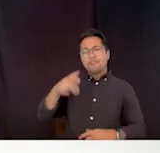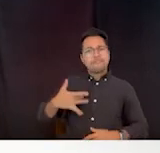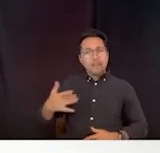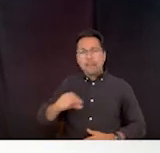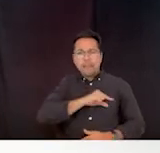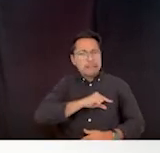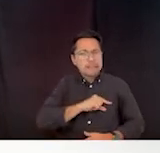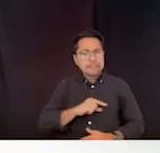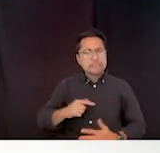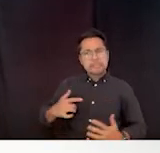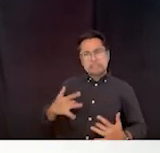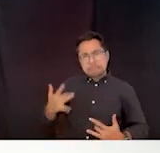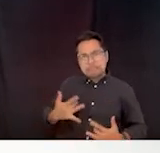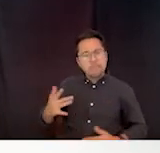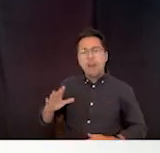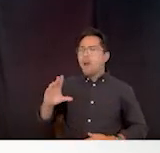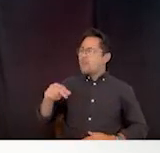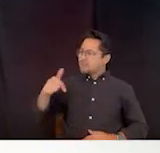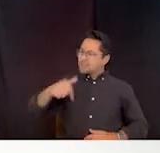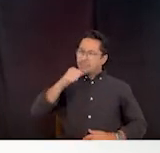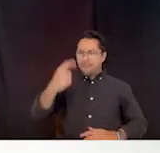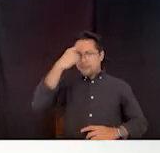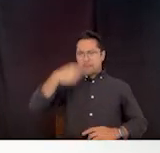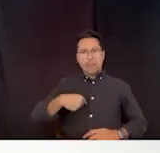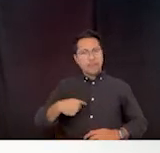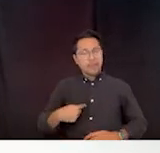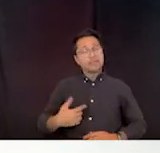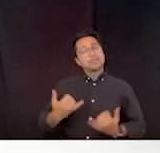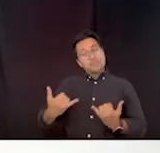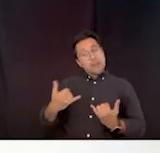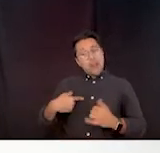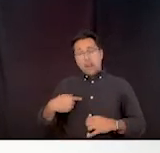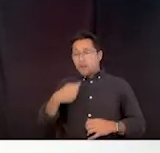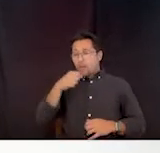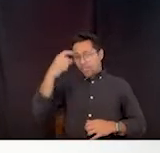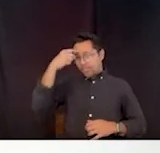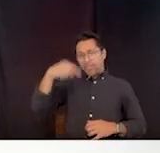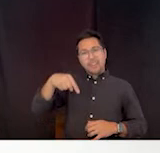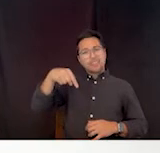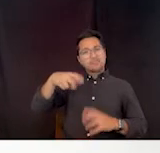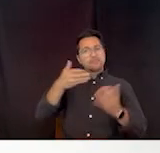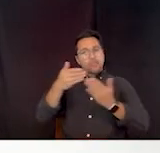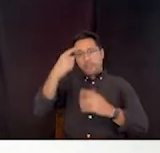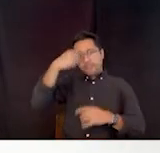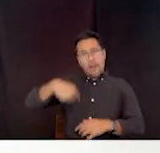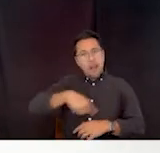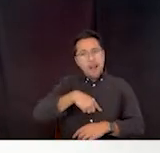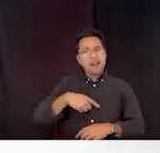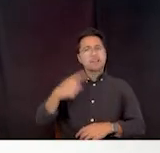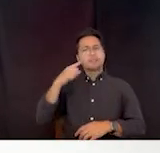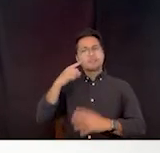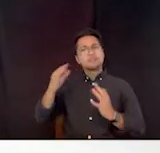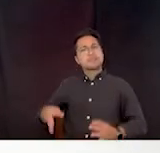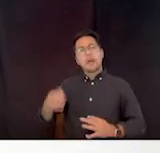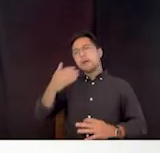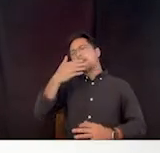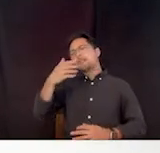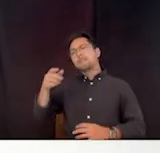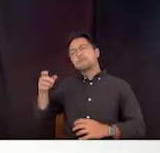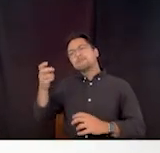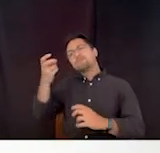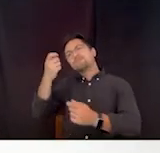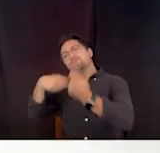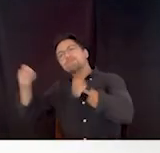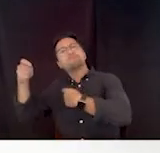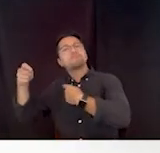like, this is not for me, you can just let them know, at this time we just don't think this service is for us anymore. We've decided to go another way and change providers.